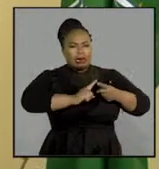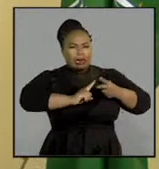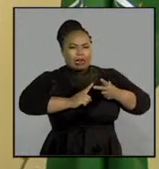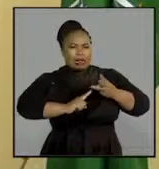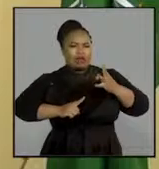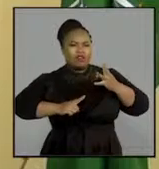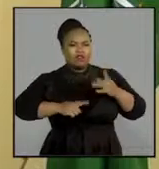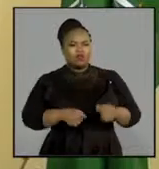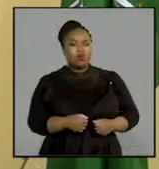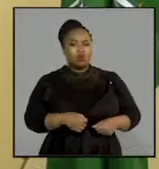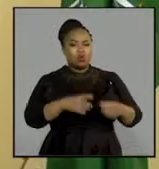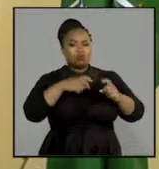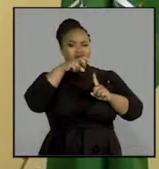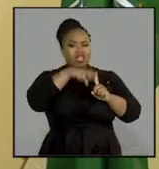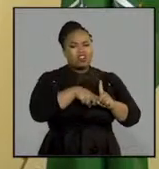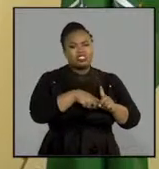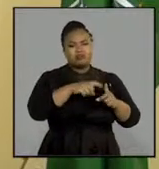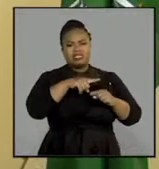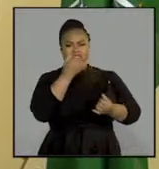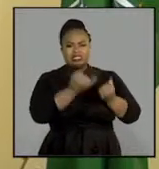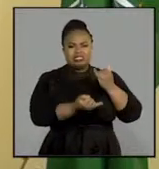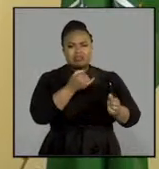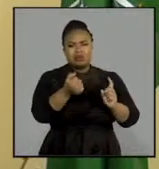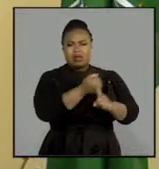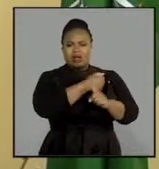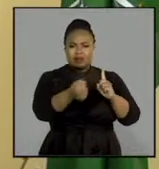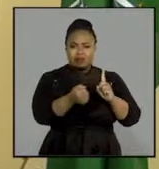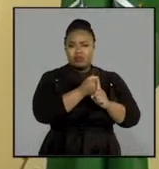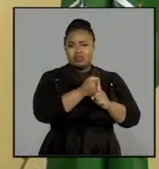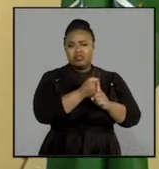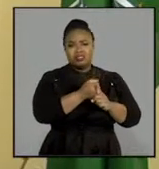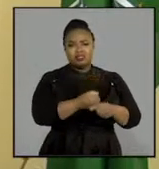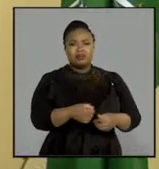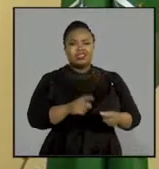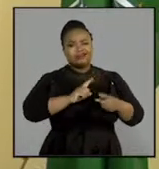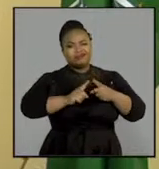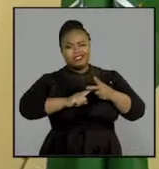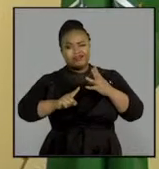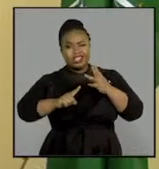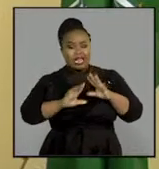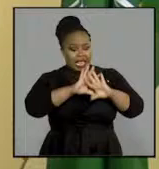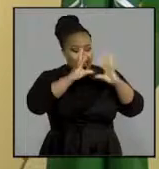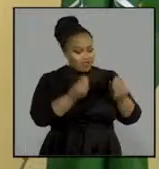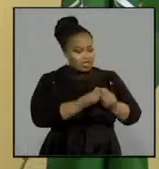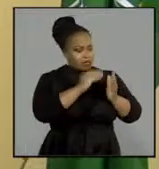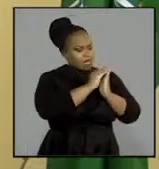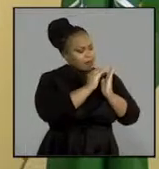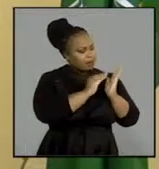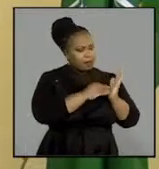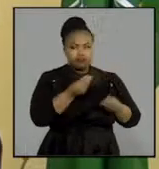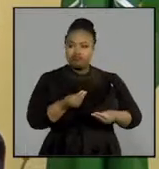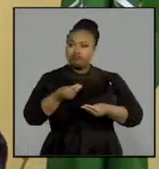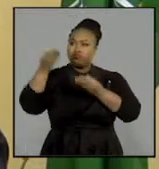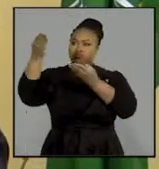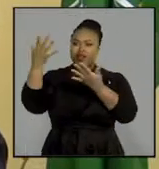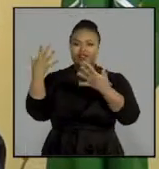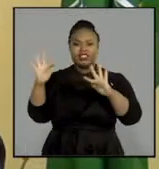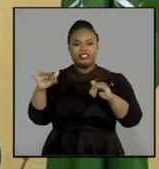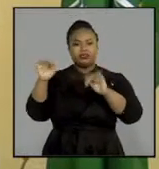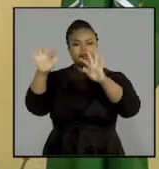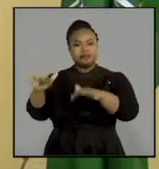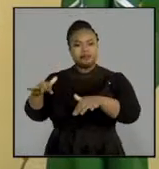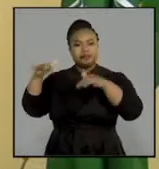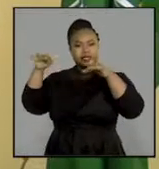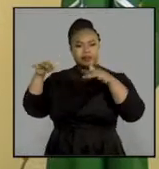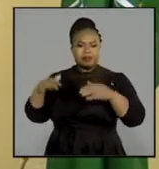as the broadening of the scope of sexual offenses and other matters is currently